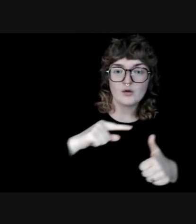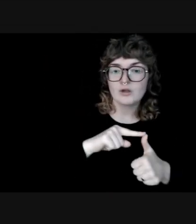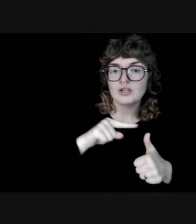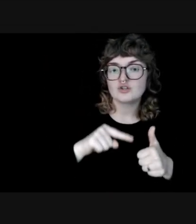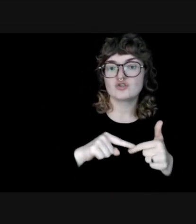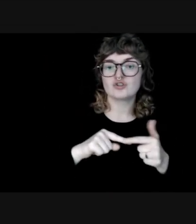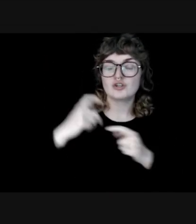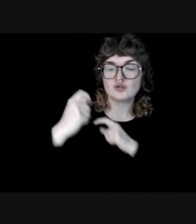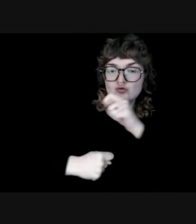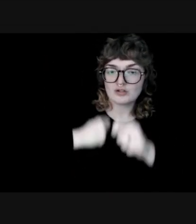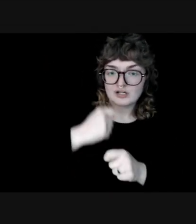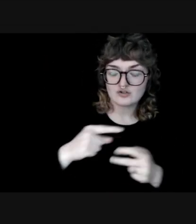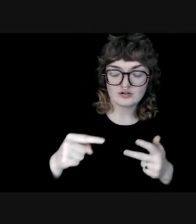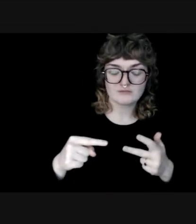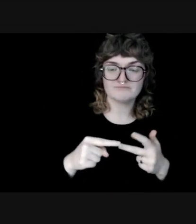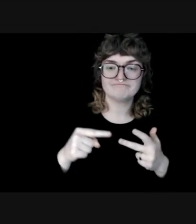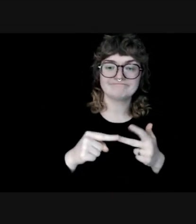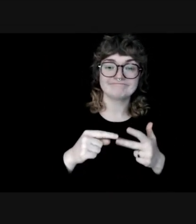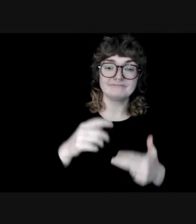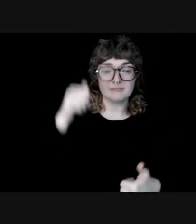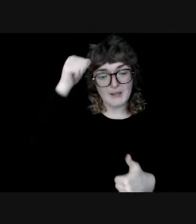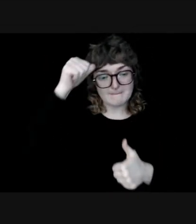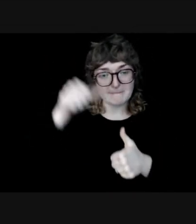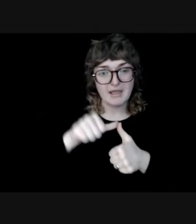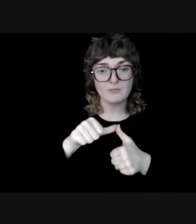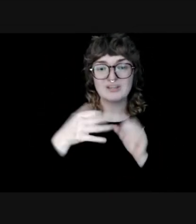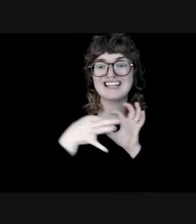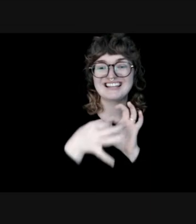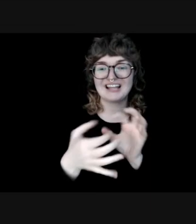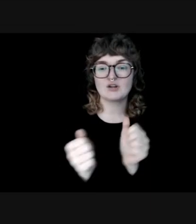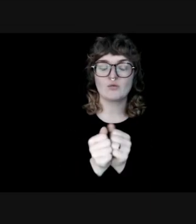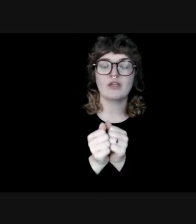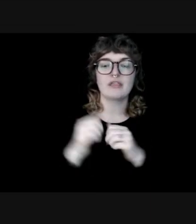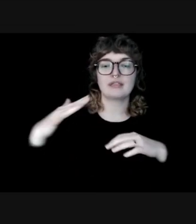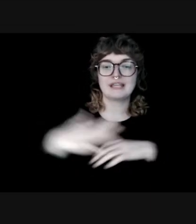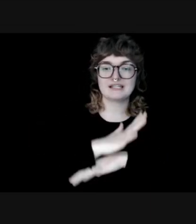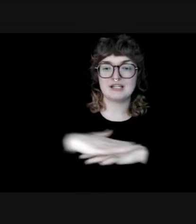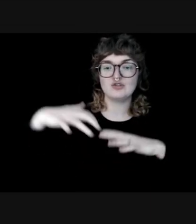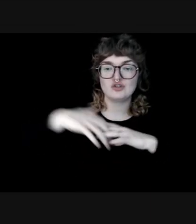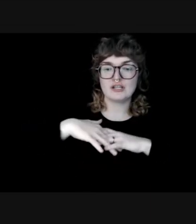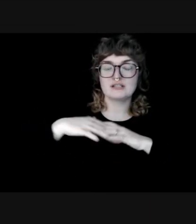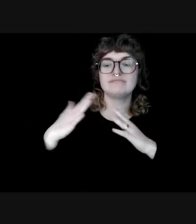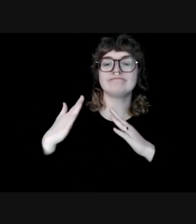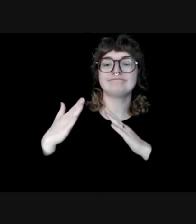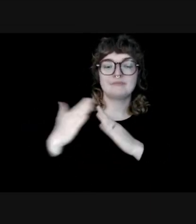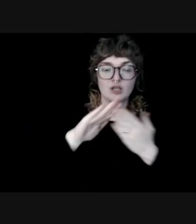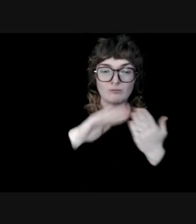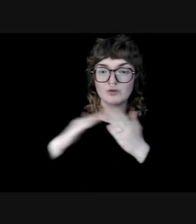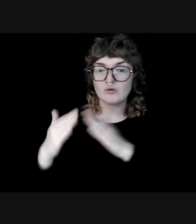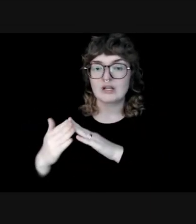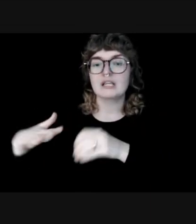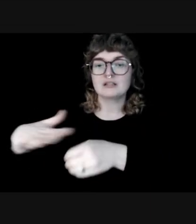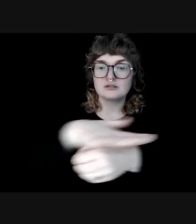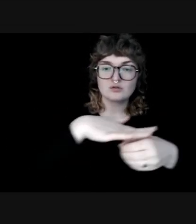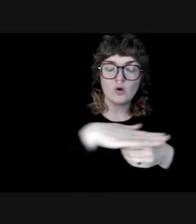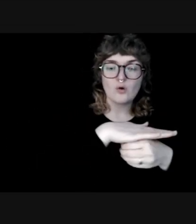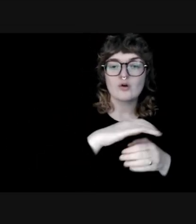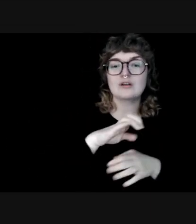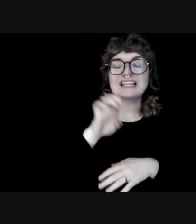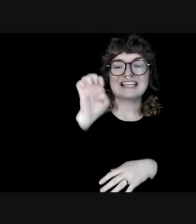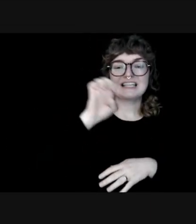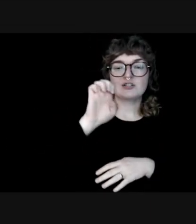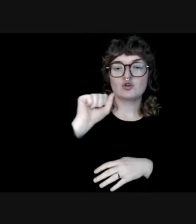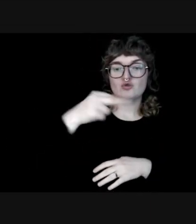regional memories of place with tribal communities on and around Maryland's Eastern Shore. You can find a full list of our